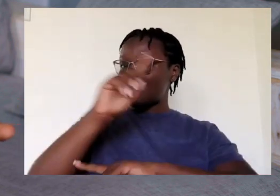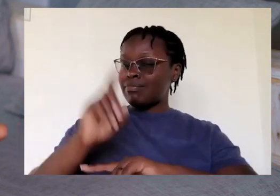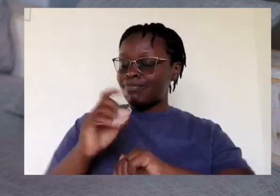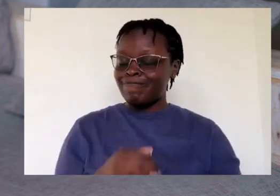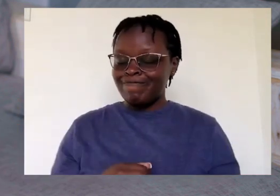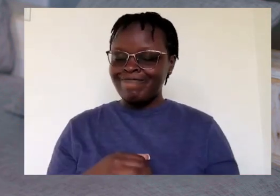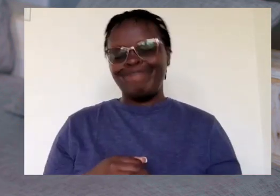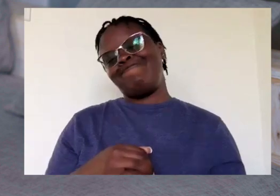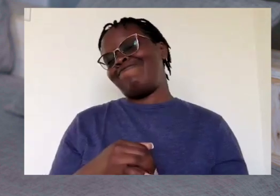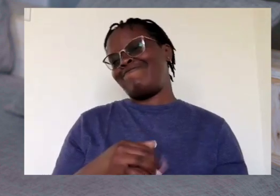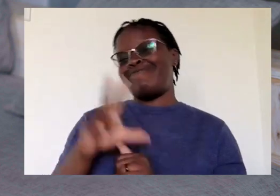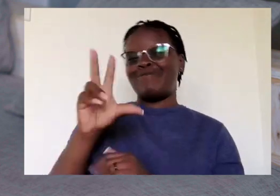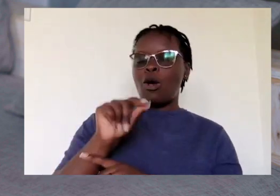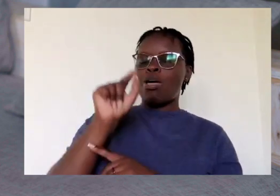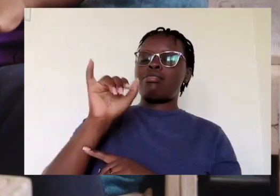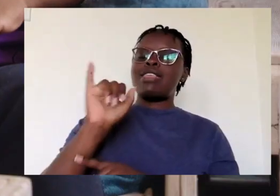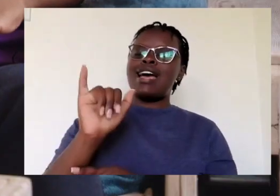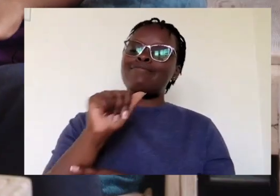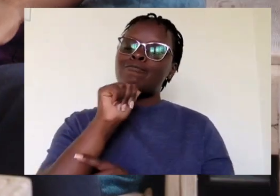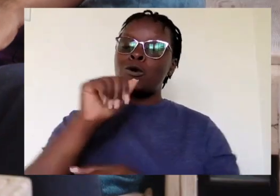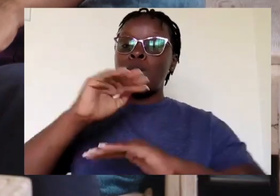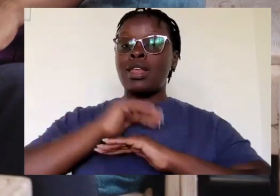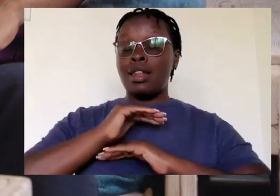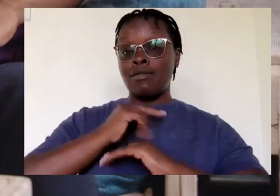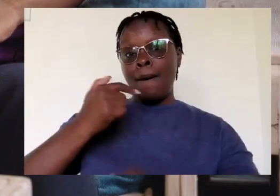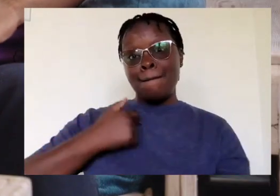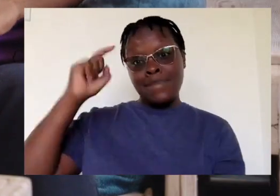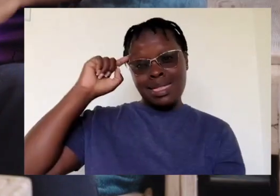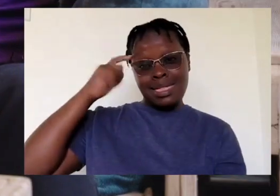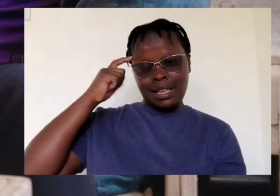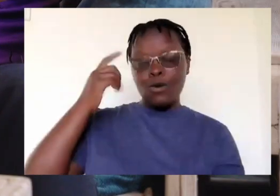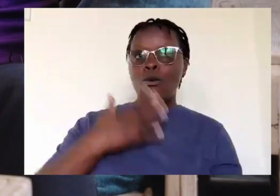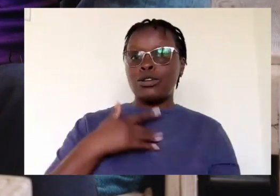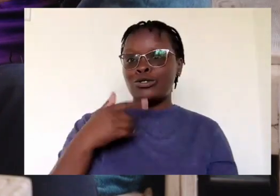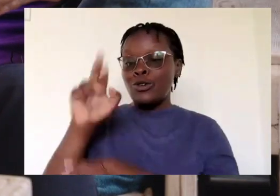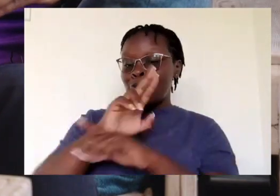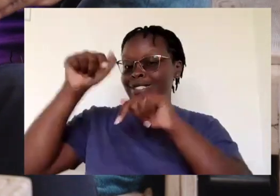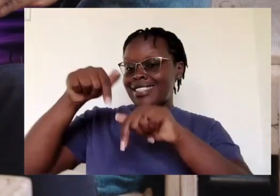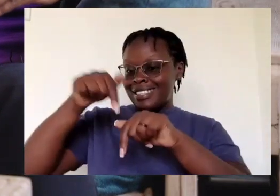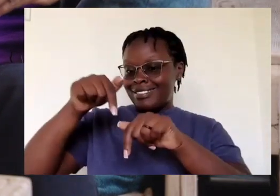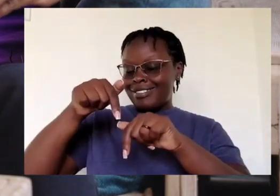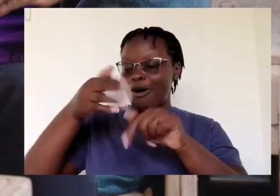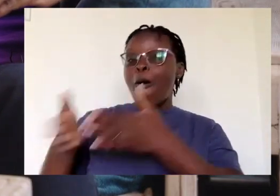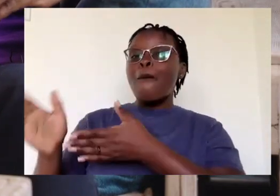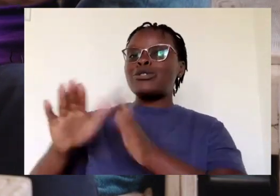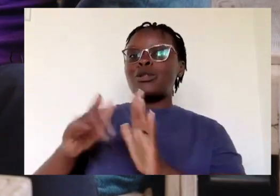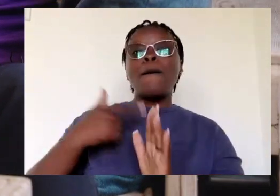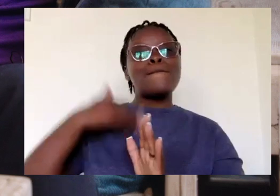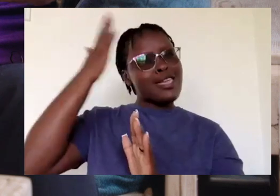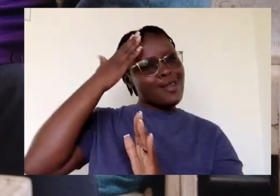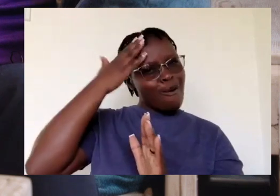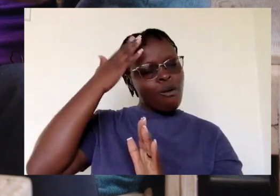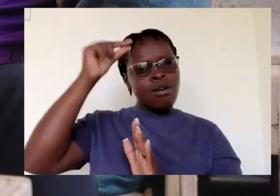enough? That is not enough. And I think I would like to use this moment.